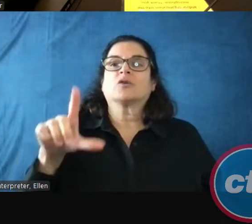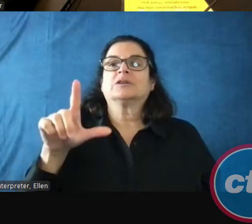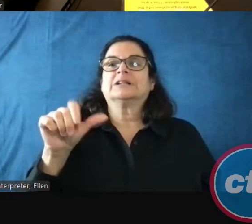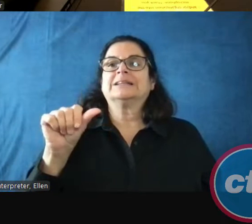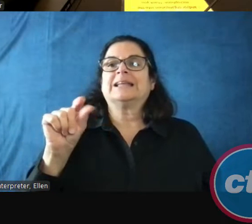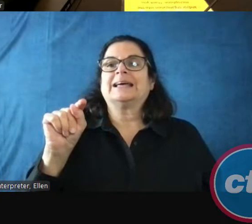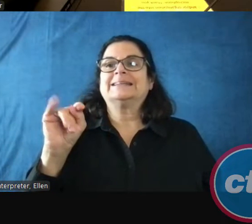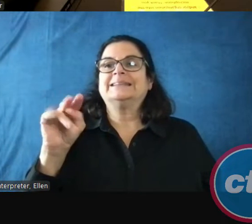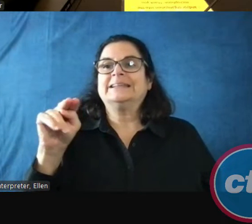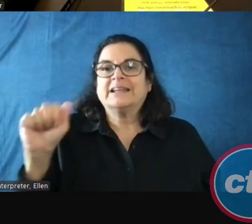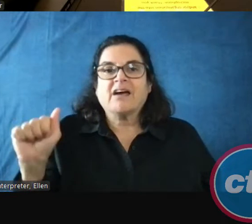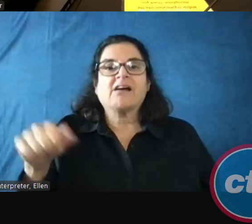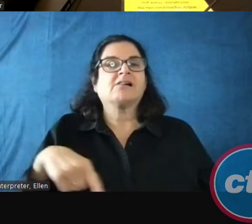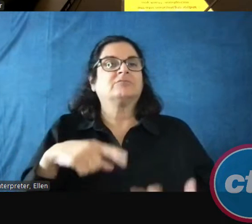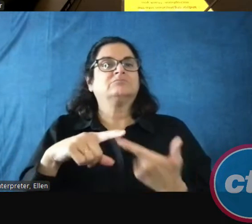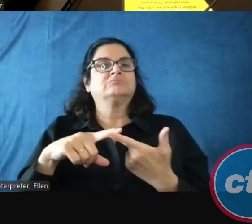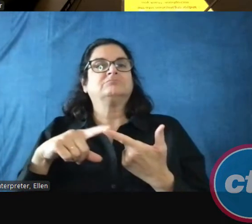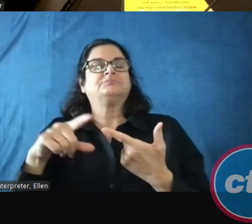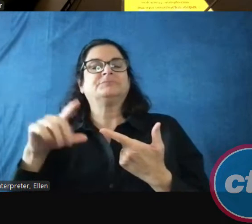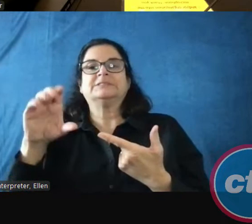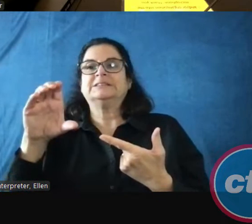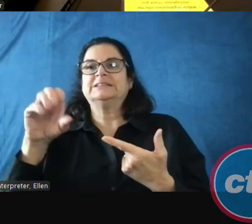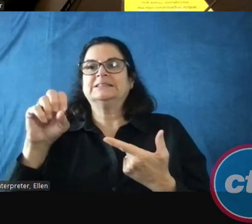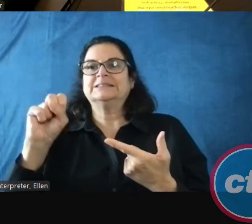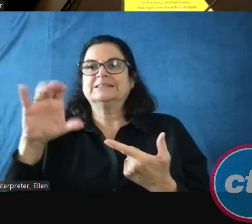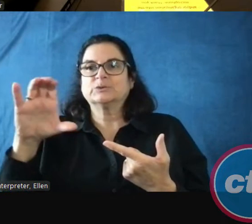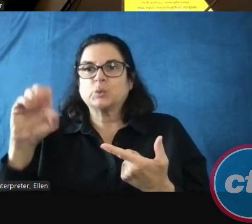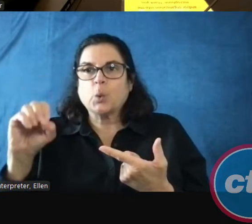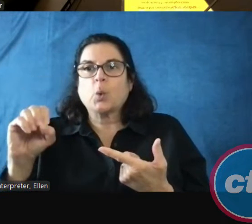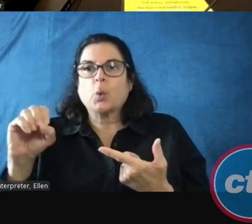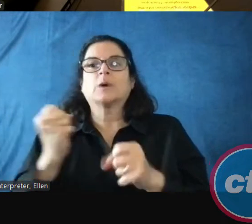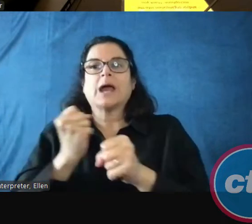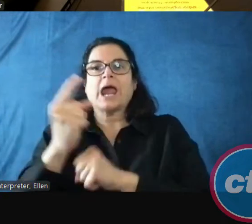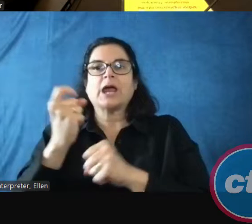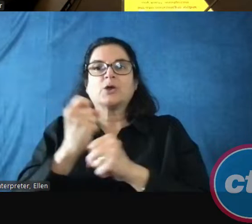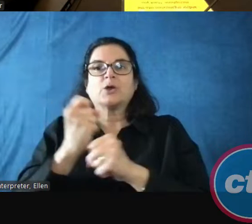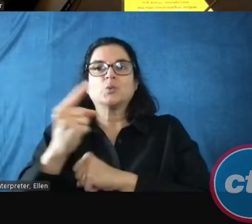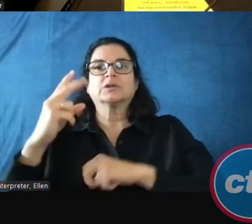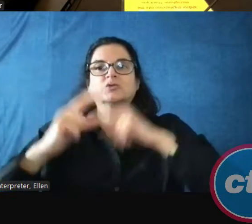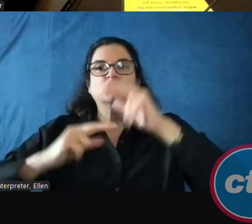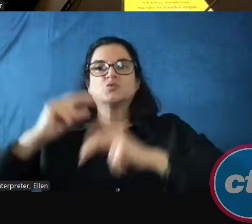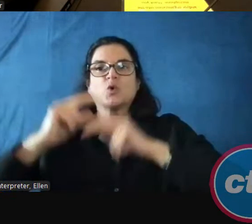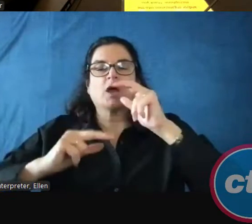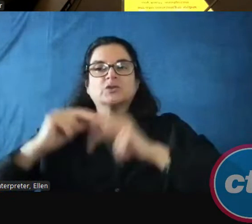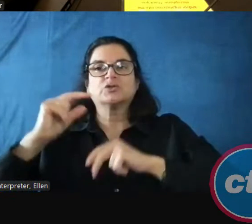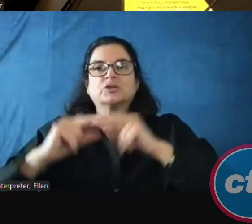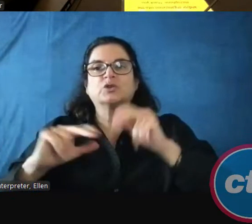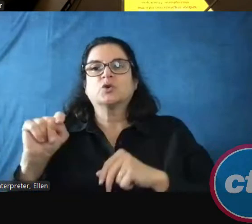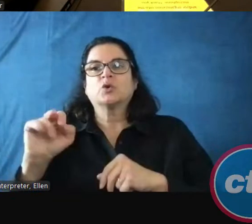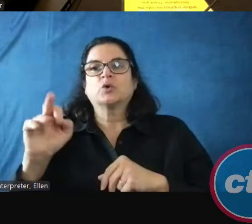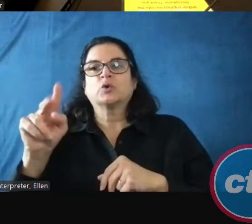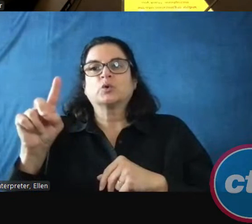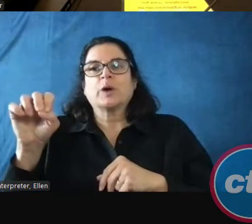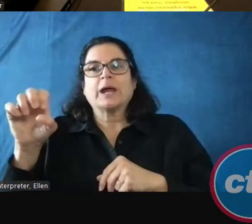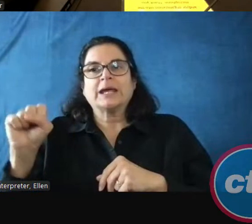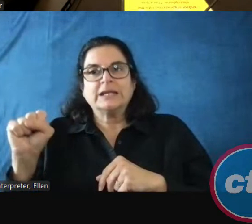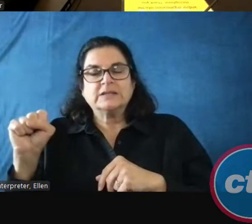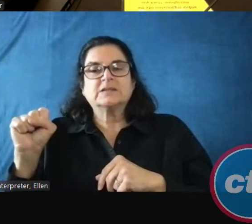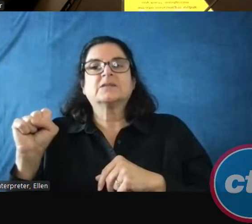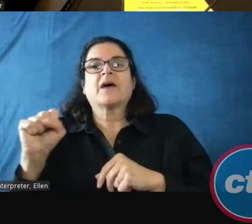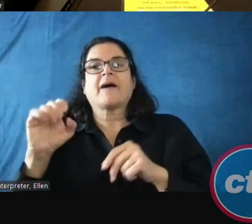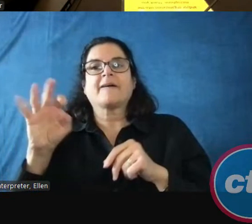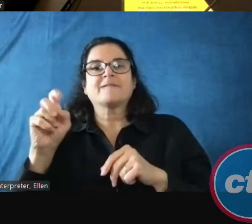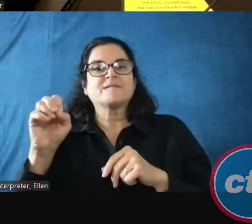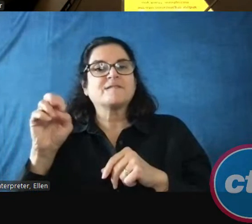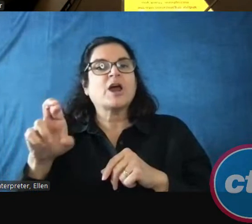Summit, Cisco's annual Union Construction Trades Fair, and the African American Contractors Association Contractors